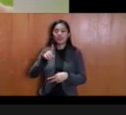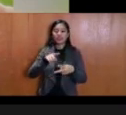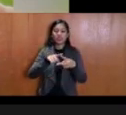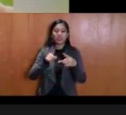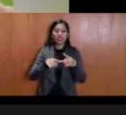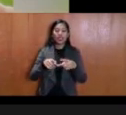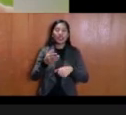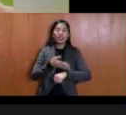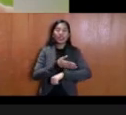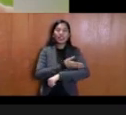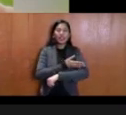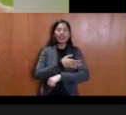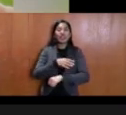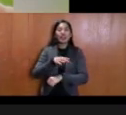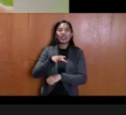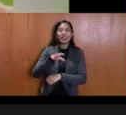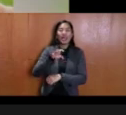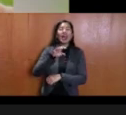Elevation.